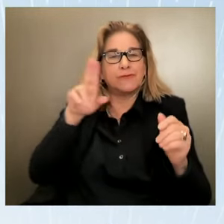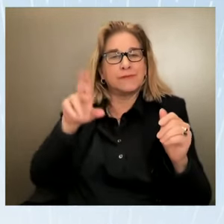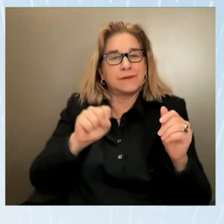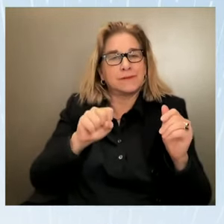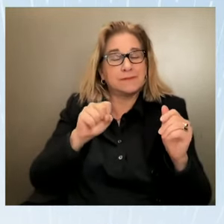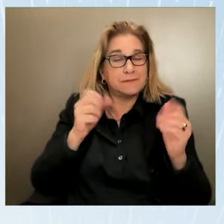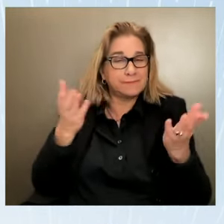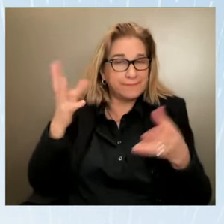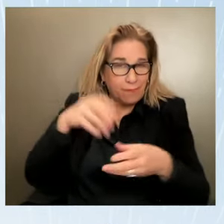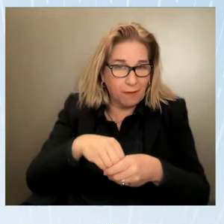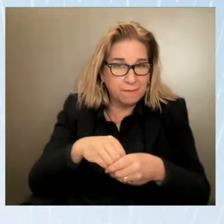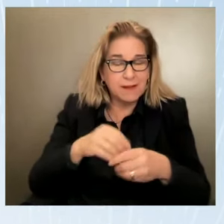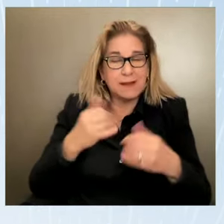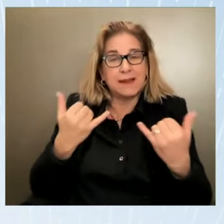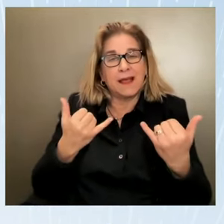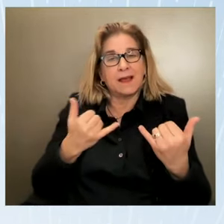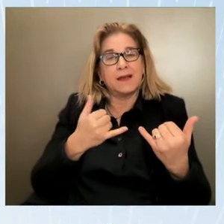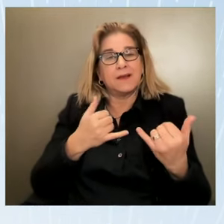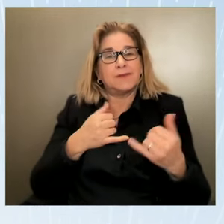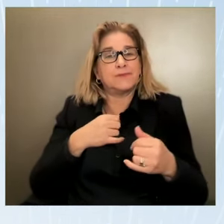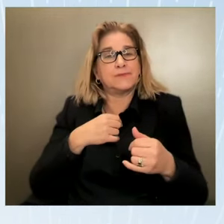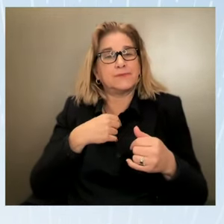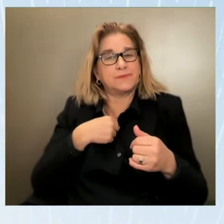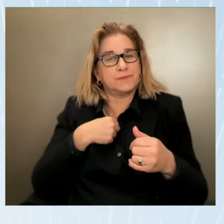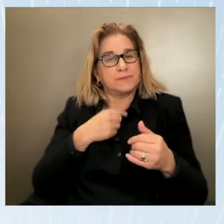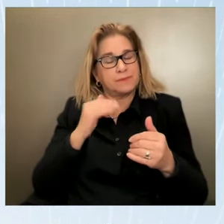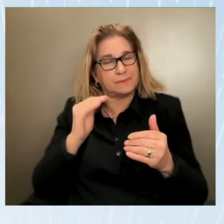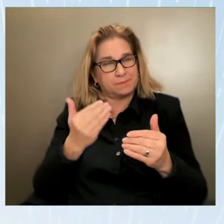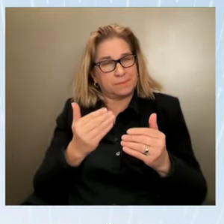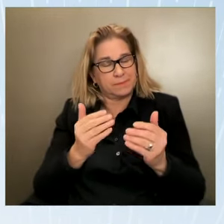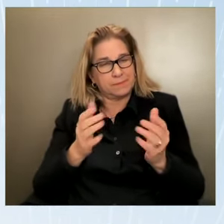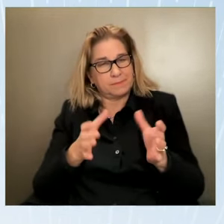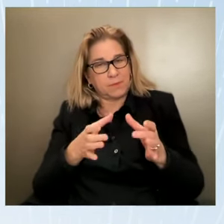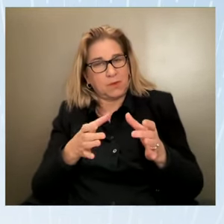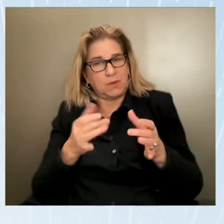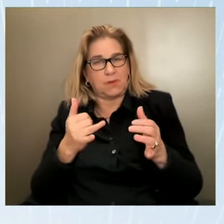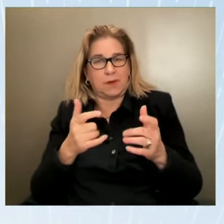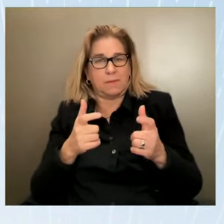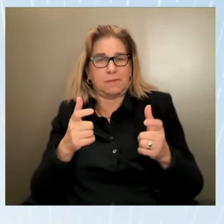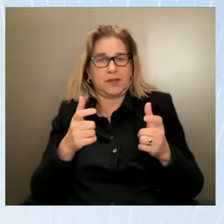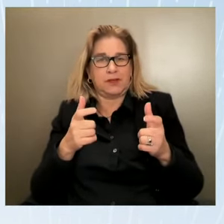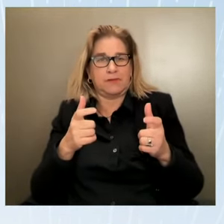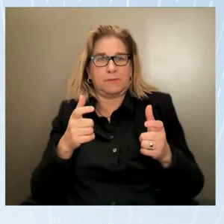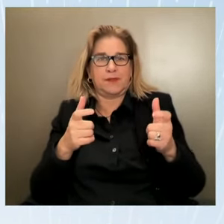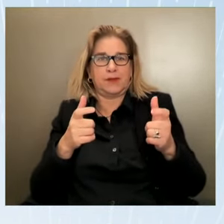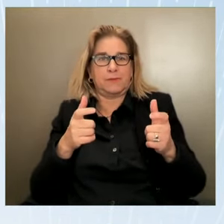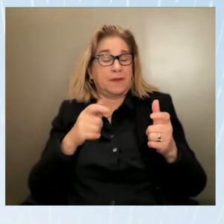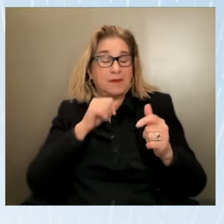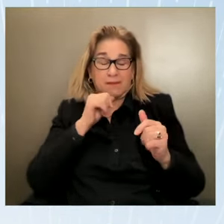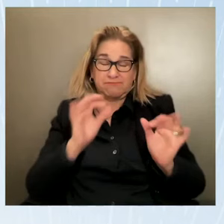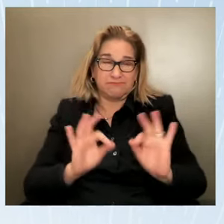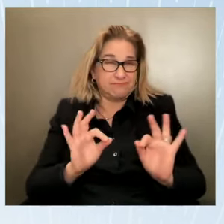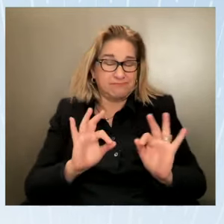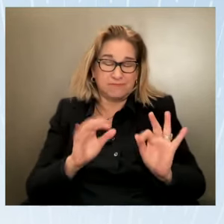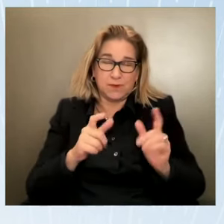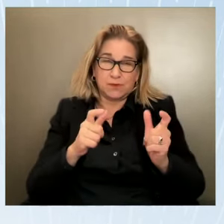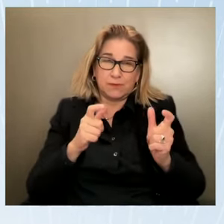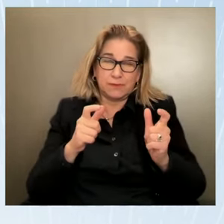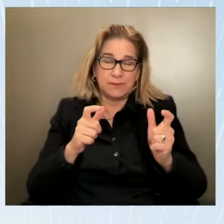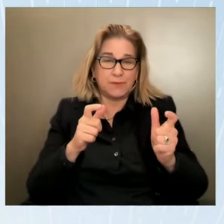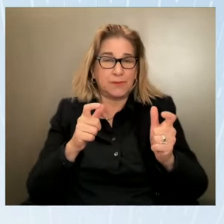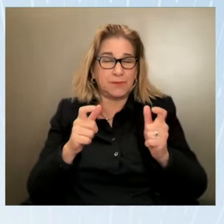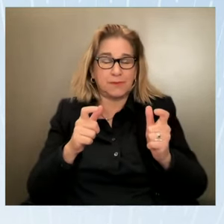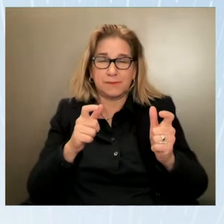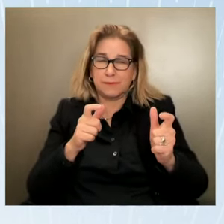on the United States. And we had worked with the Department of Homeland Security to build a collaborative, unclassified, but safe workspace in which we could